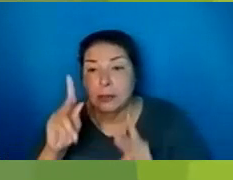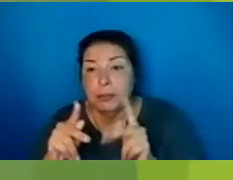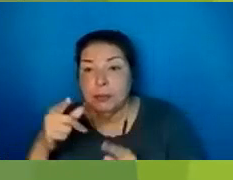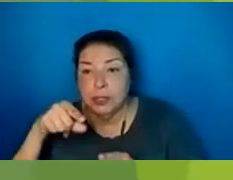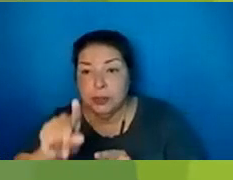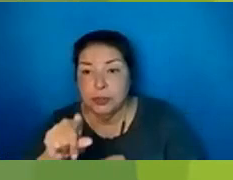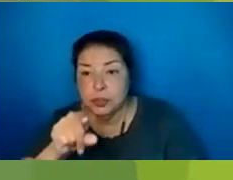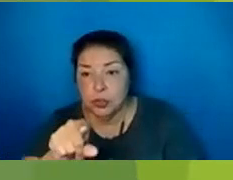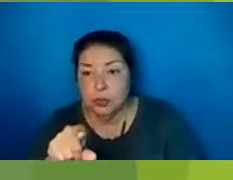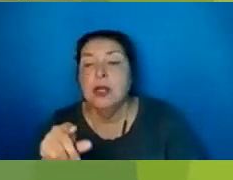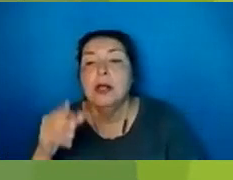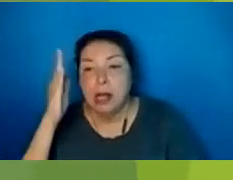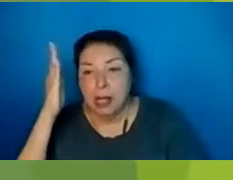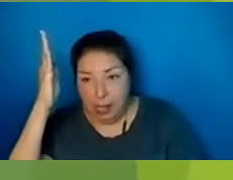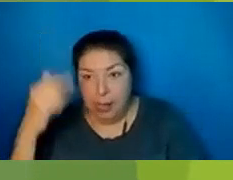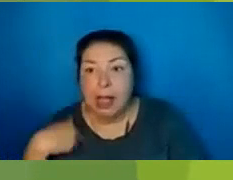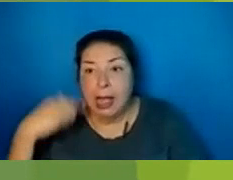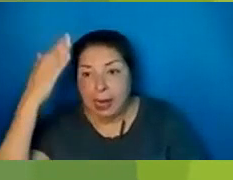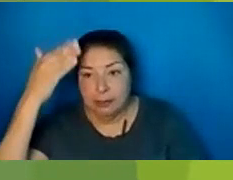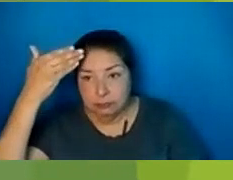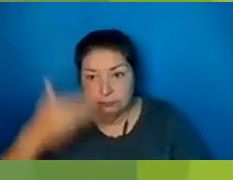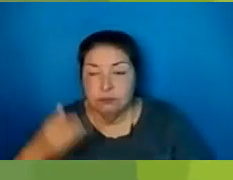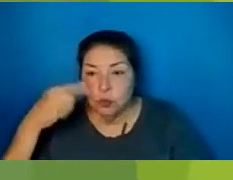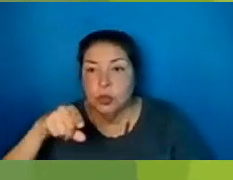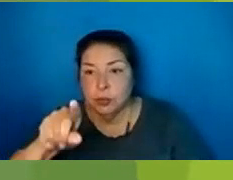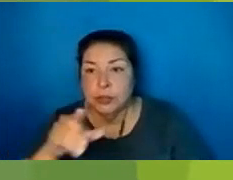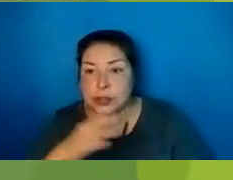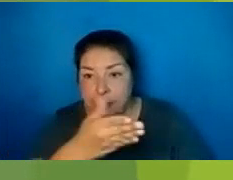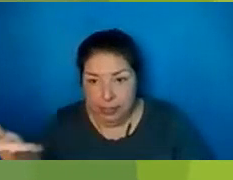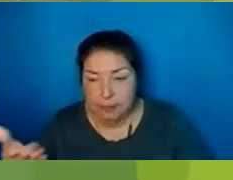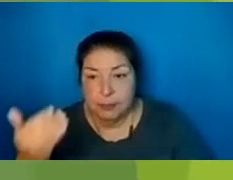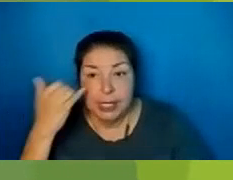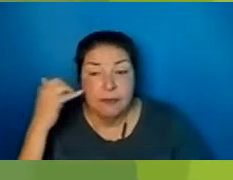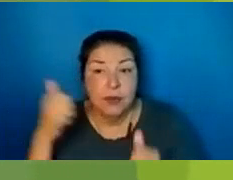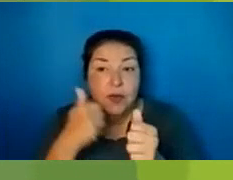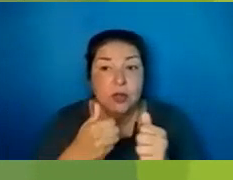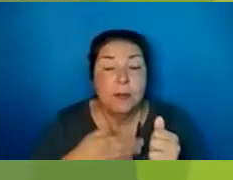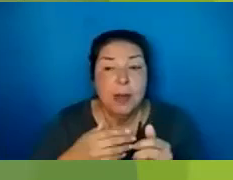you. You know, if you follow my ordinances and